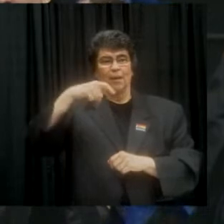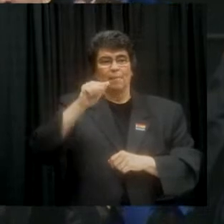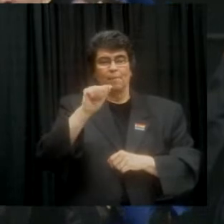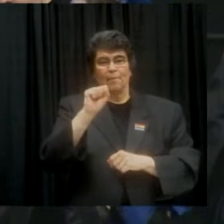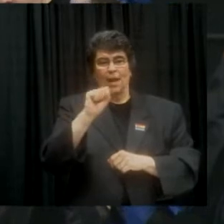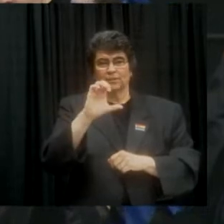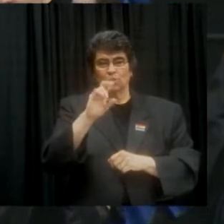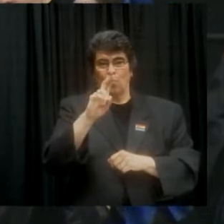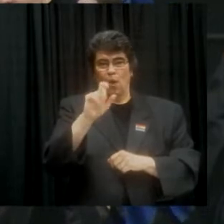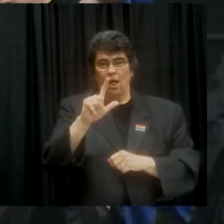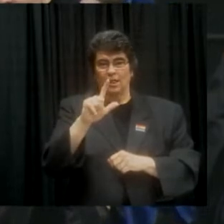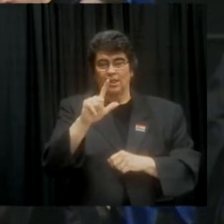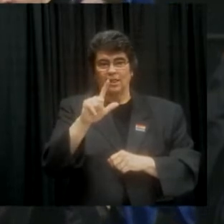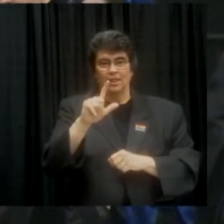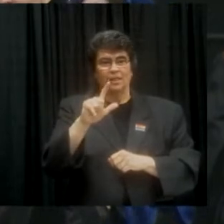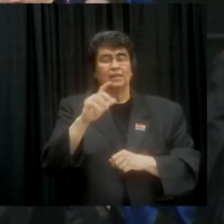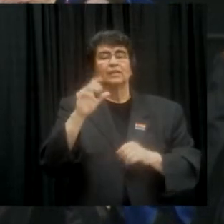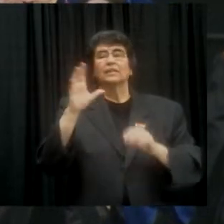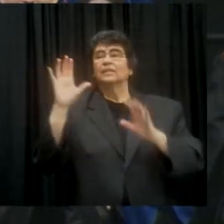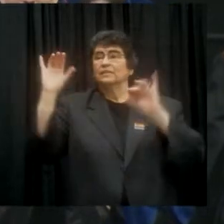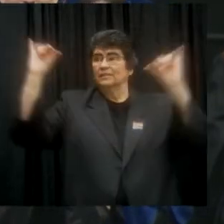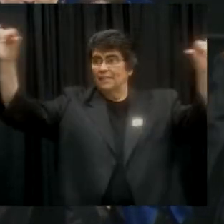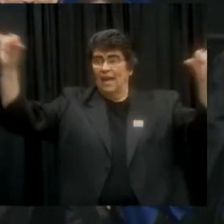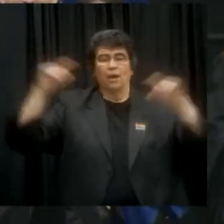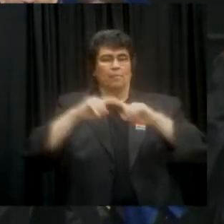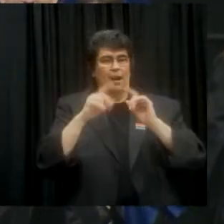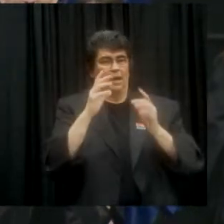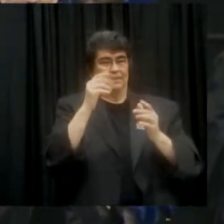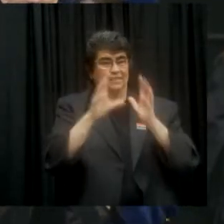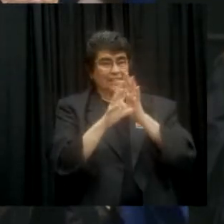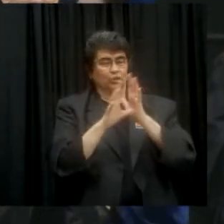lead the seniors. Seniors, please stand.